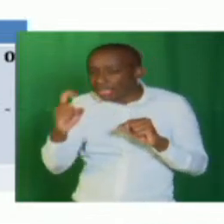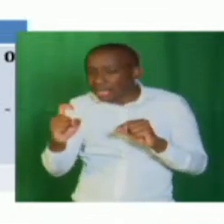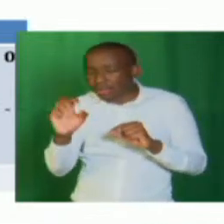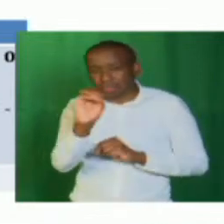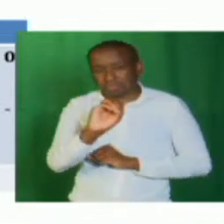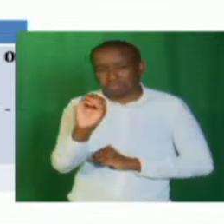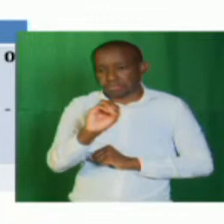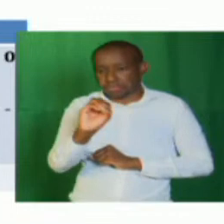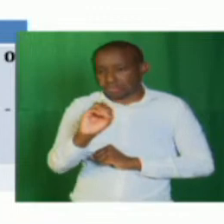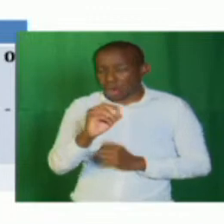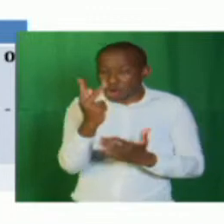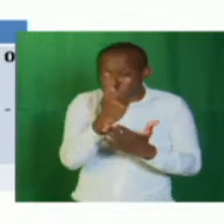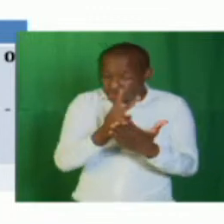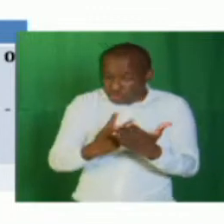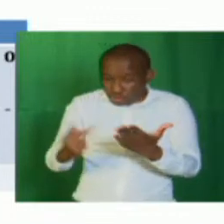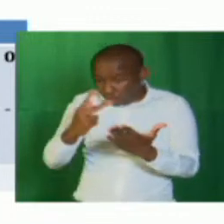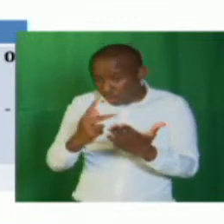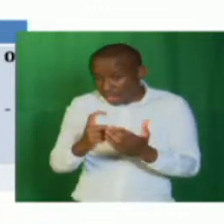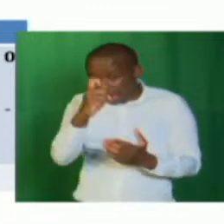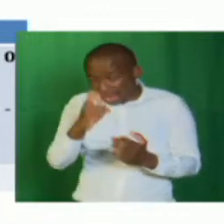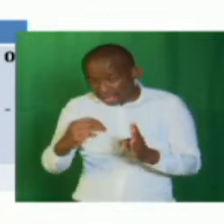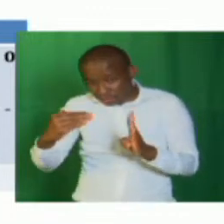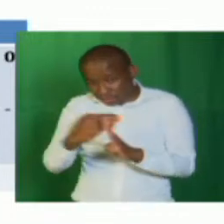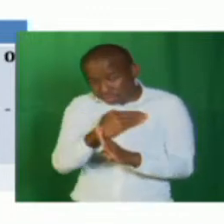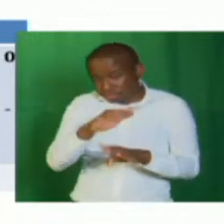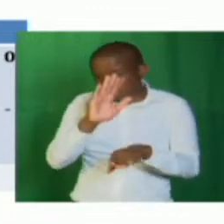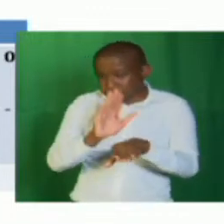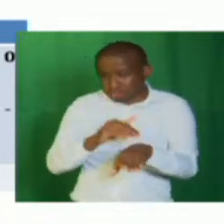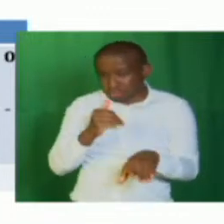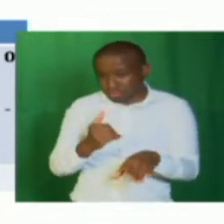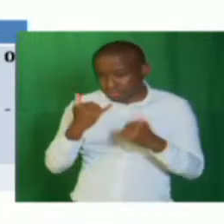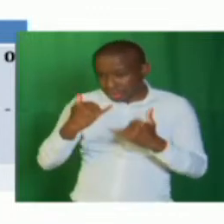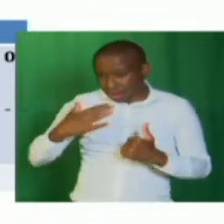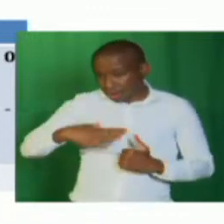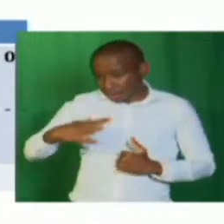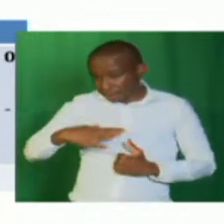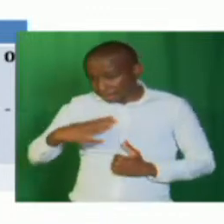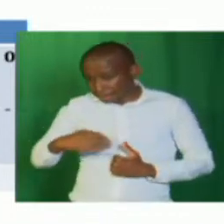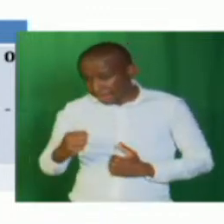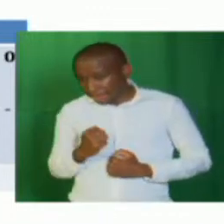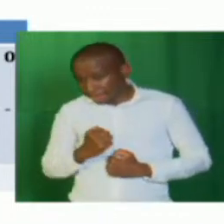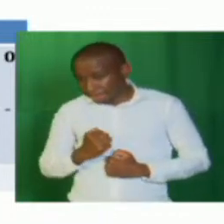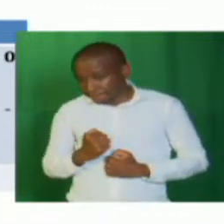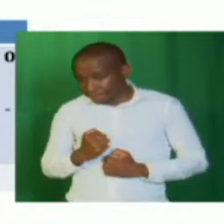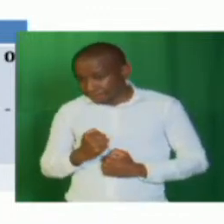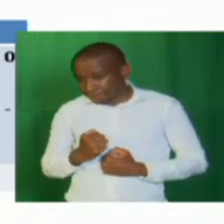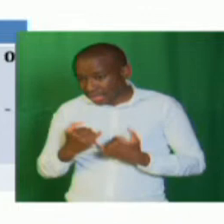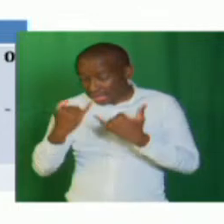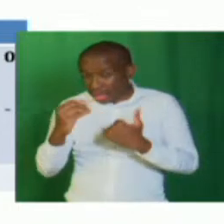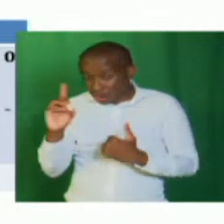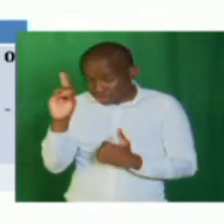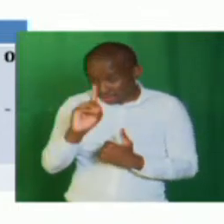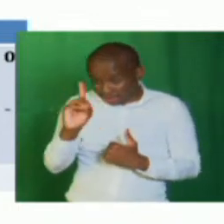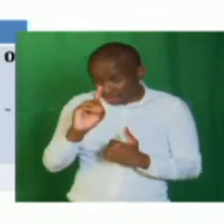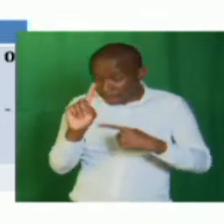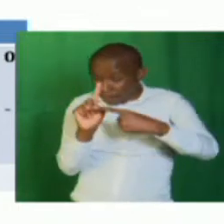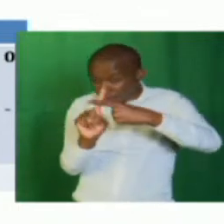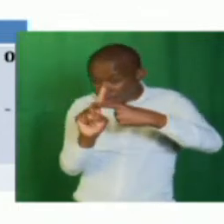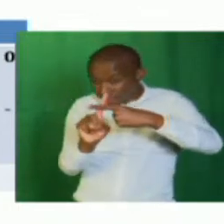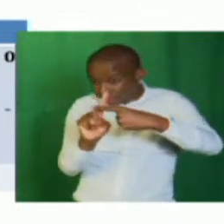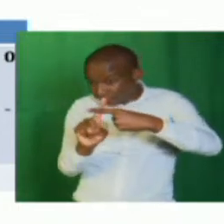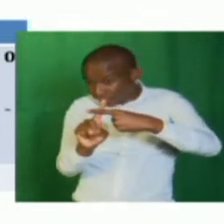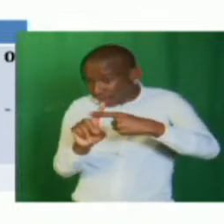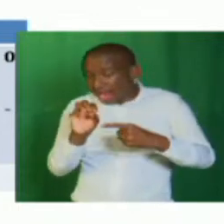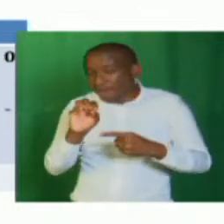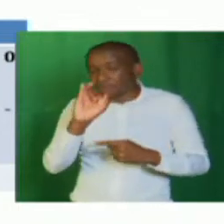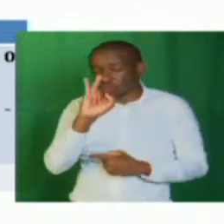roots. When you draw this graph, it won't cut the x-axis. And then this side, when the discriminant is positive, we will